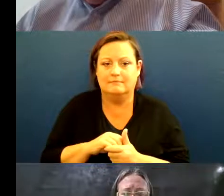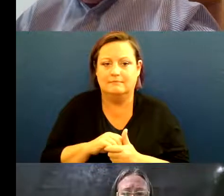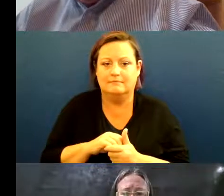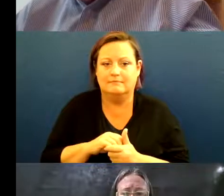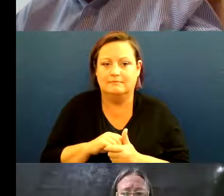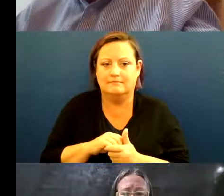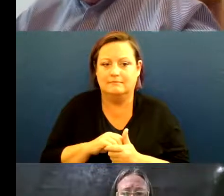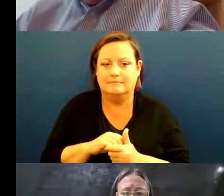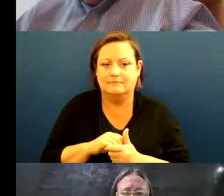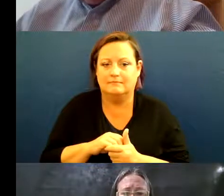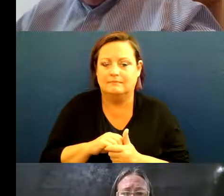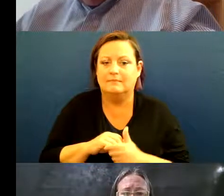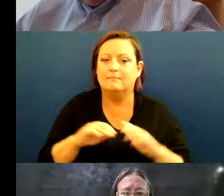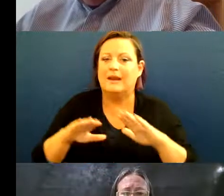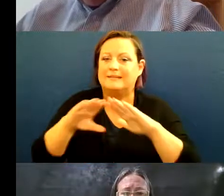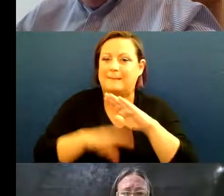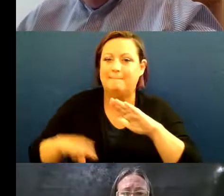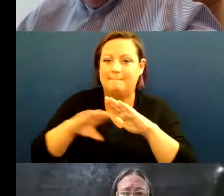think as a basic scientist,